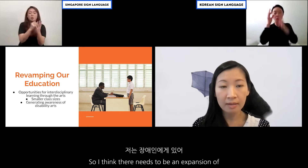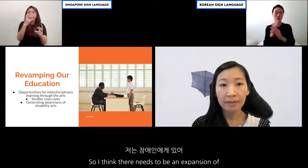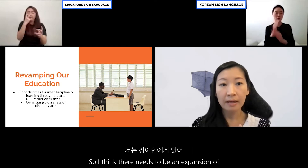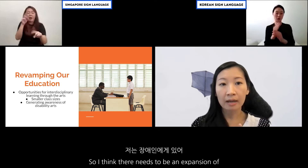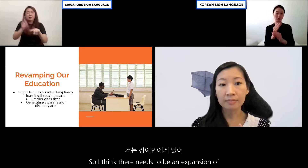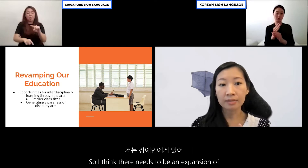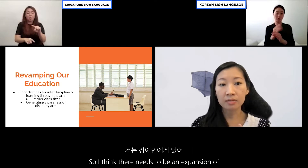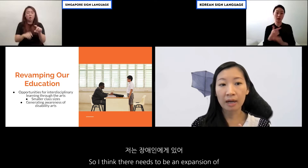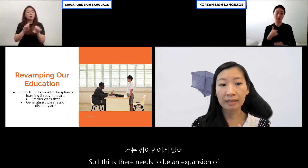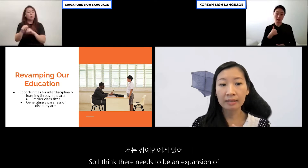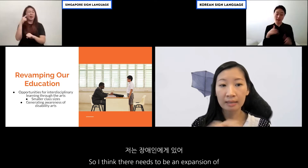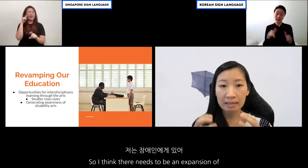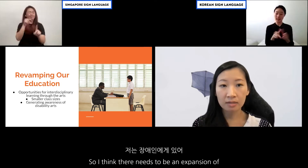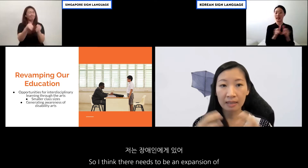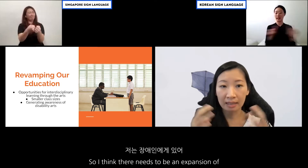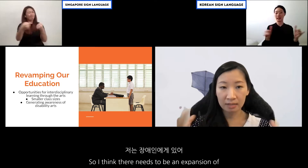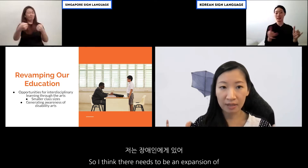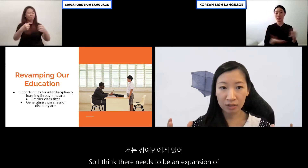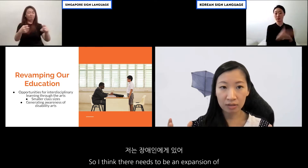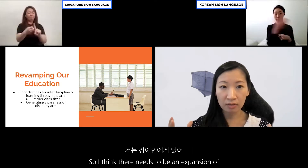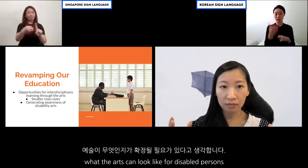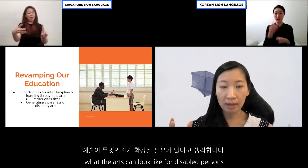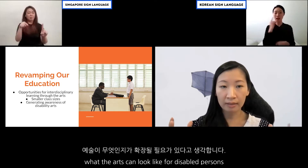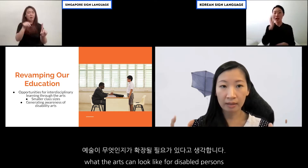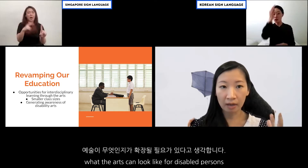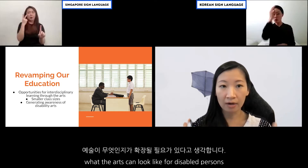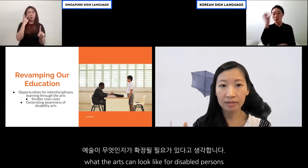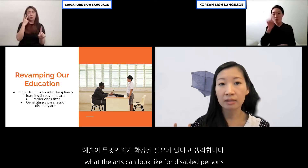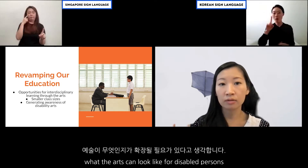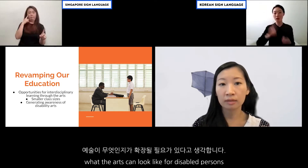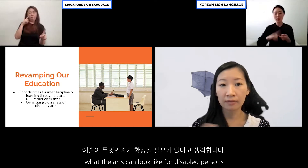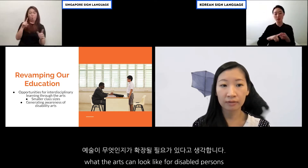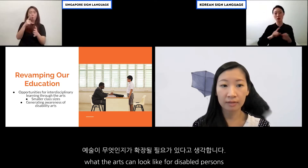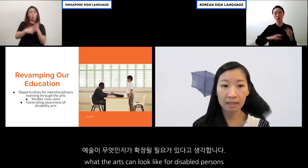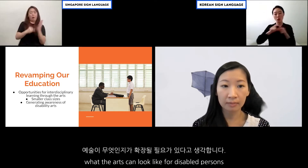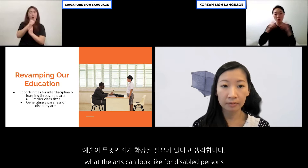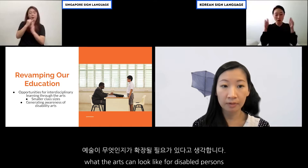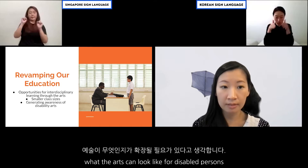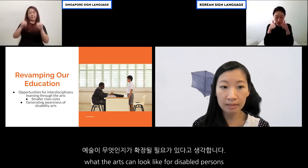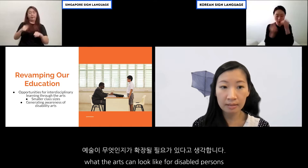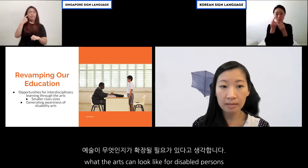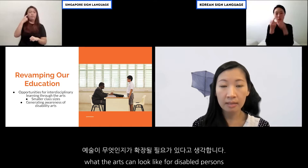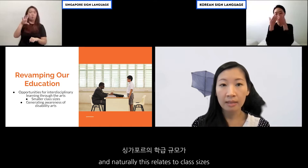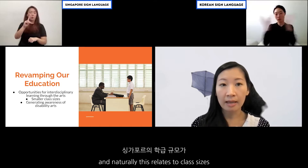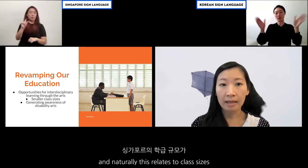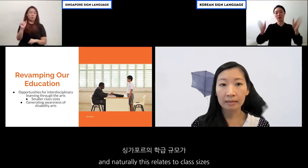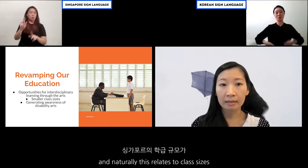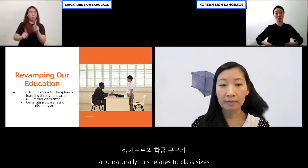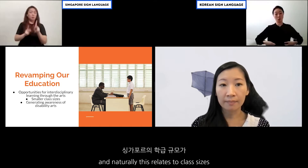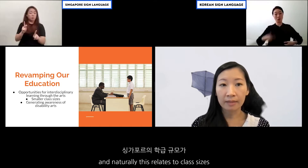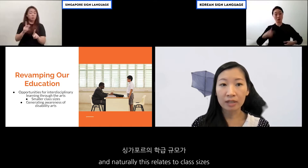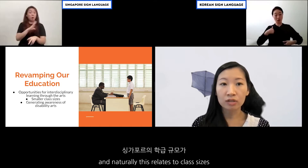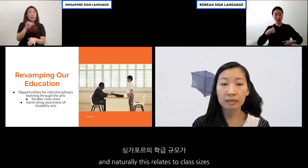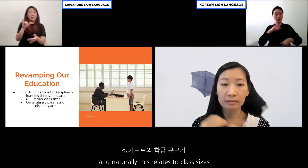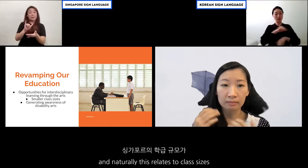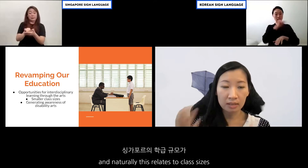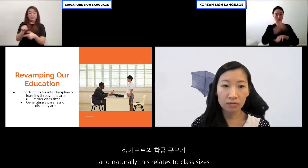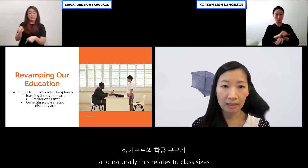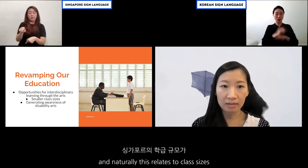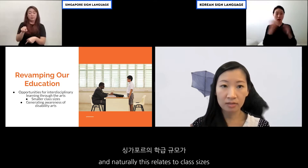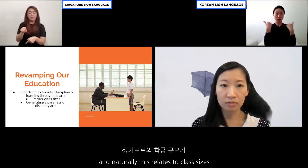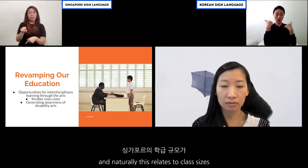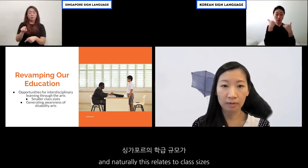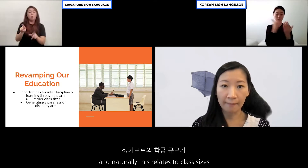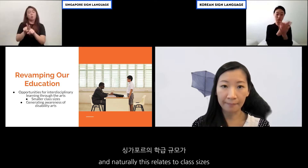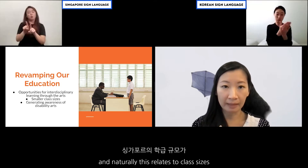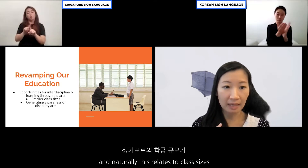arts. So I think there needs to be an expansion of what the arts can look like for disabled persons. And naturally, this